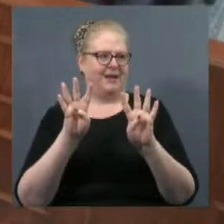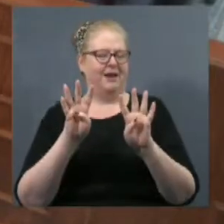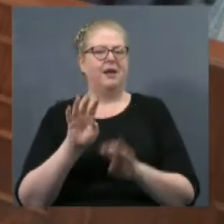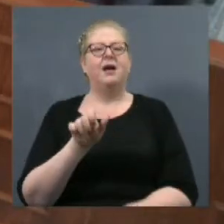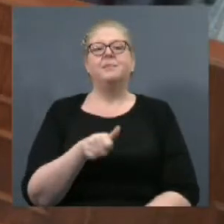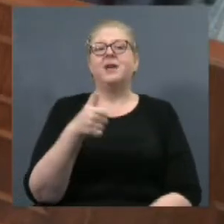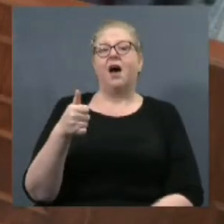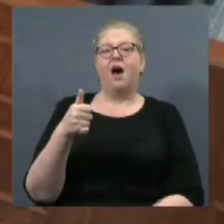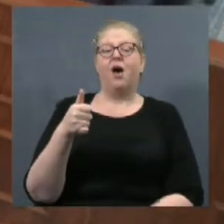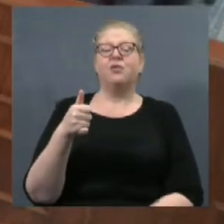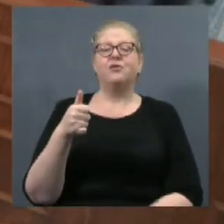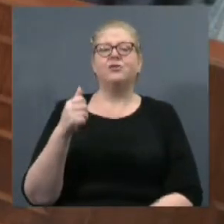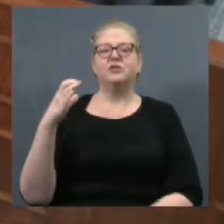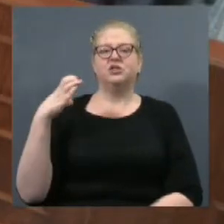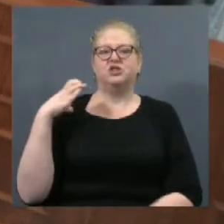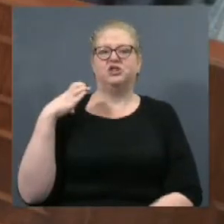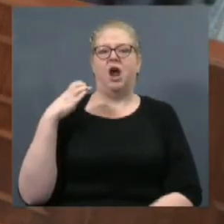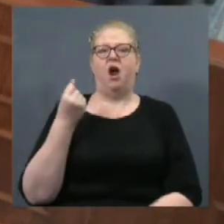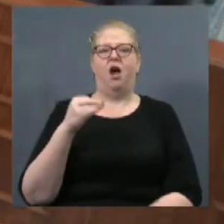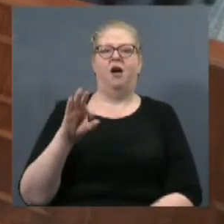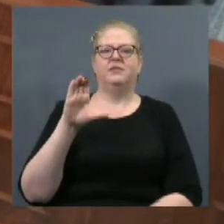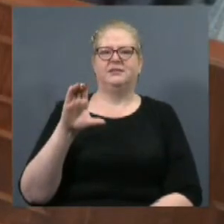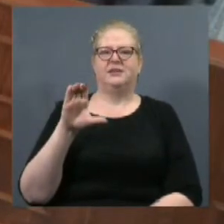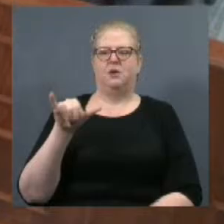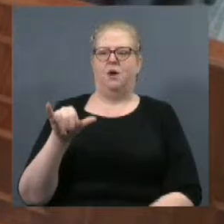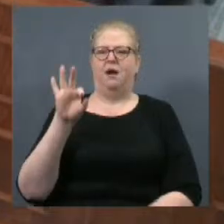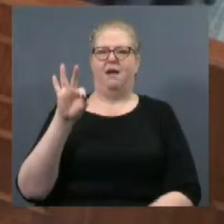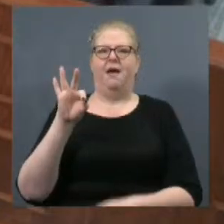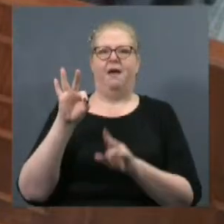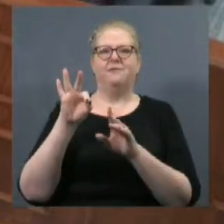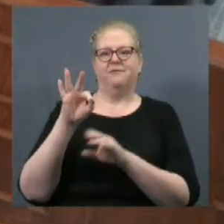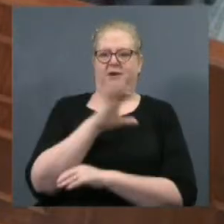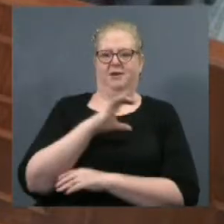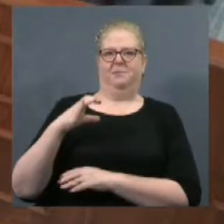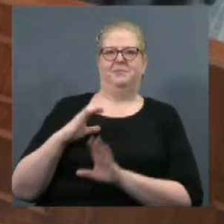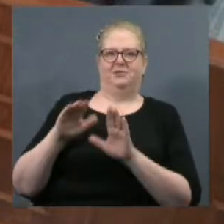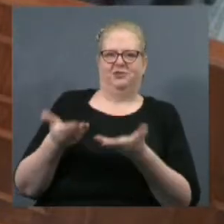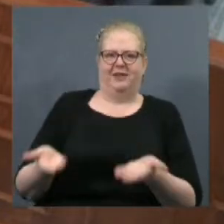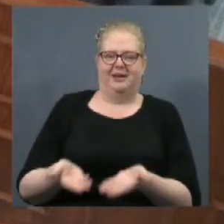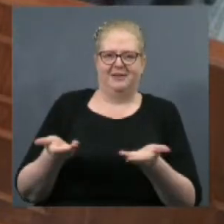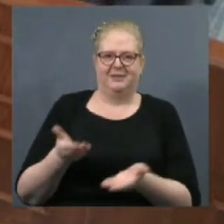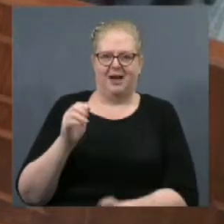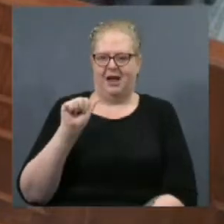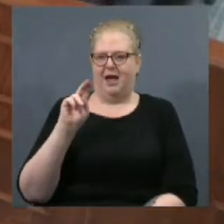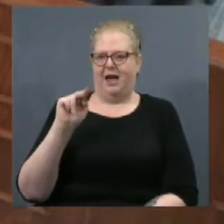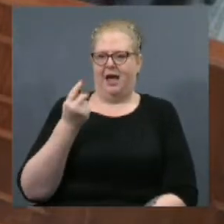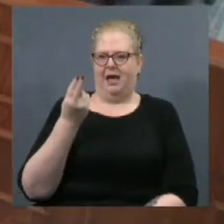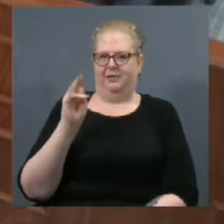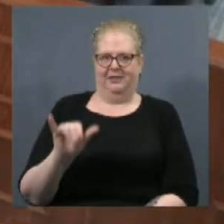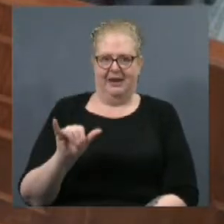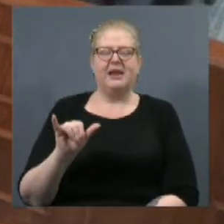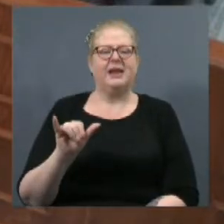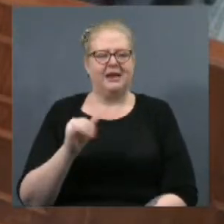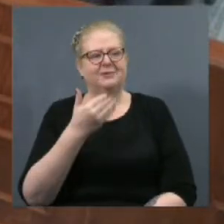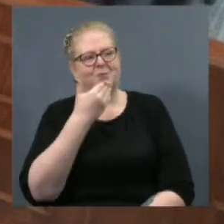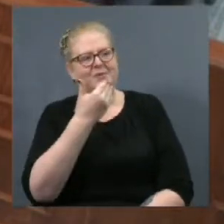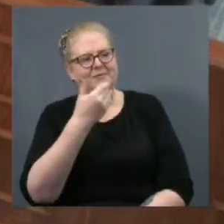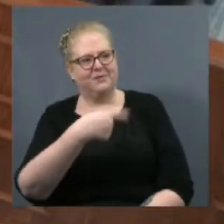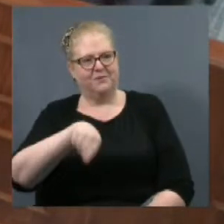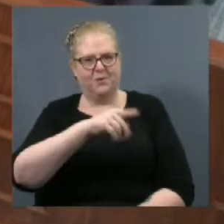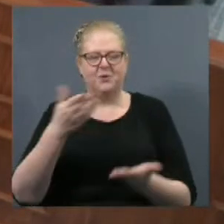the CYF Commission here, Anthony Hampton. So we're definitely thankful for you guys to be here as well as we go through this.